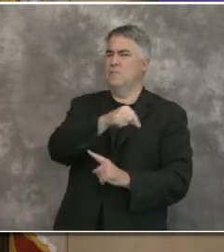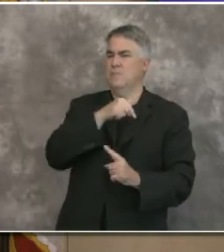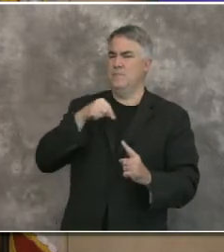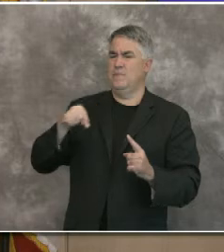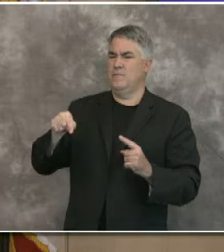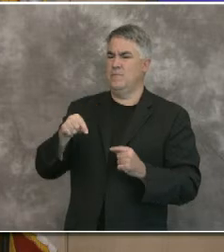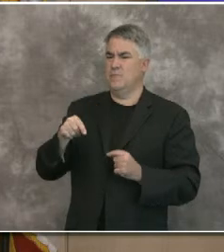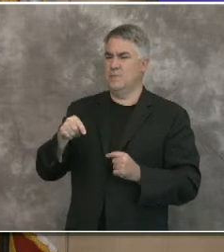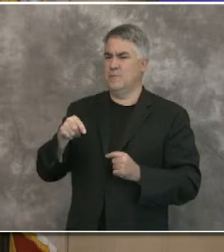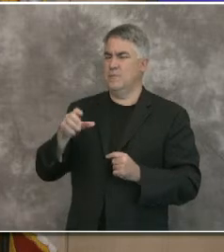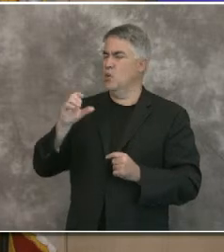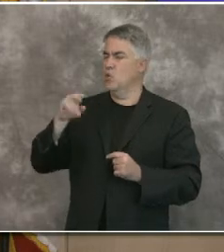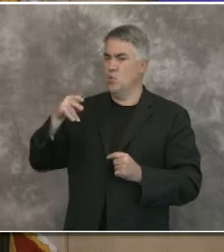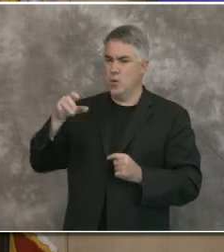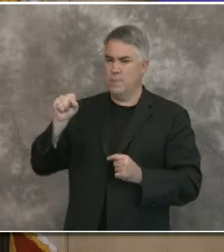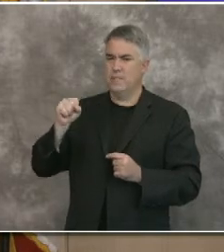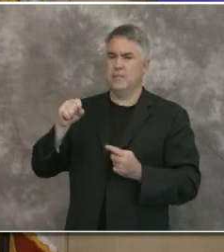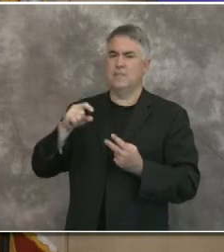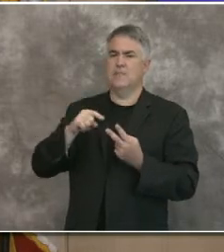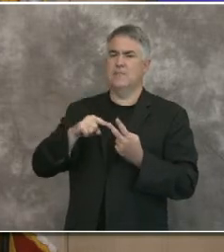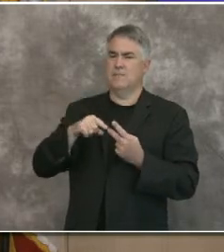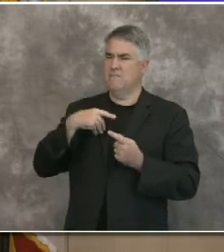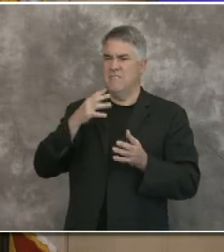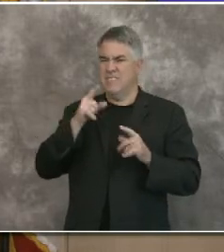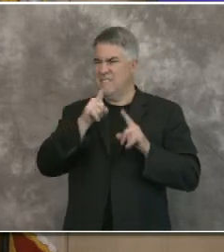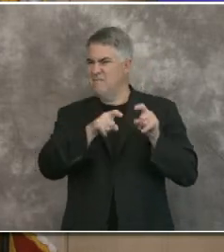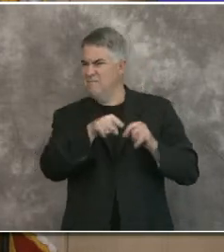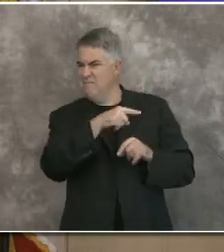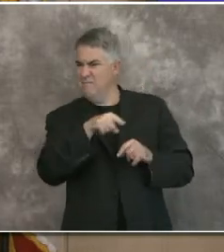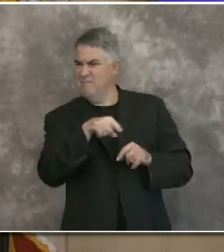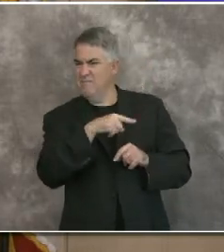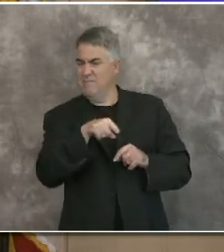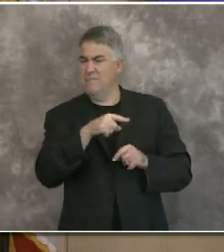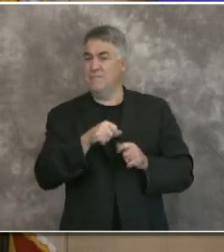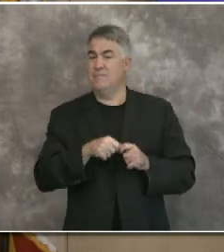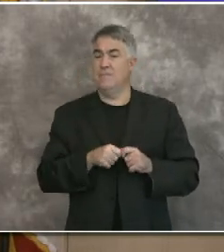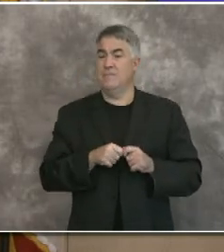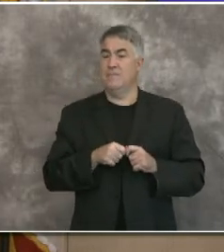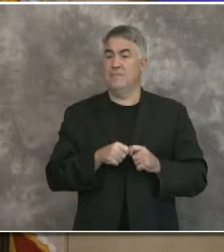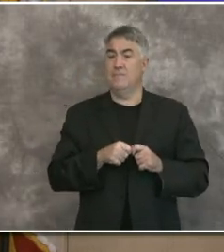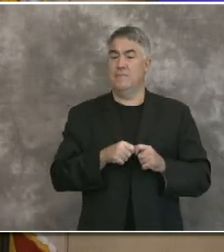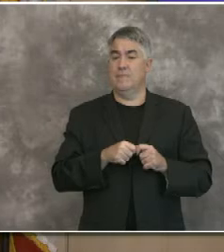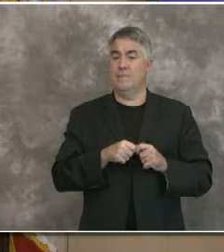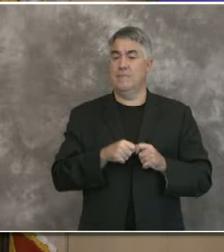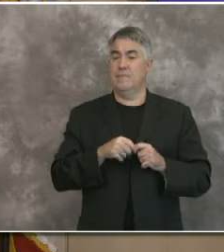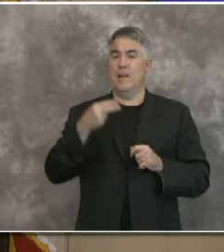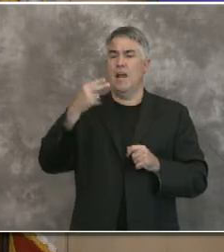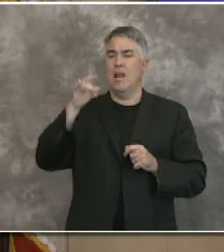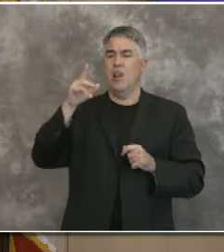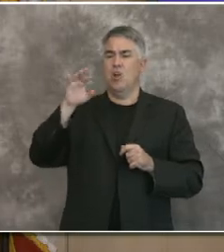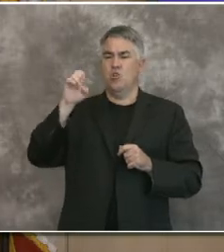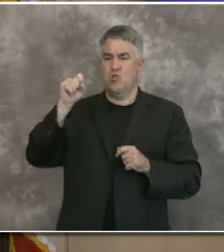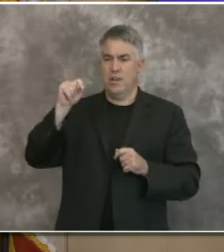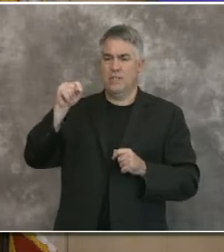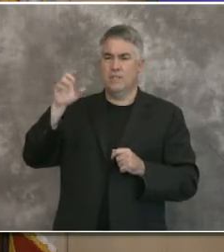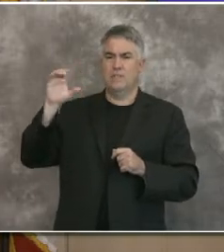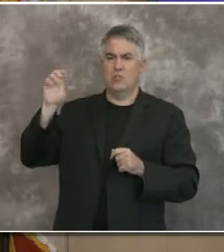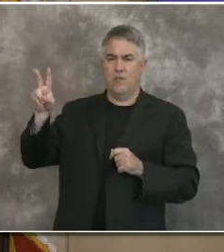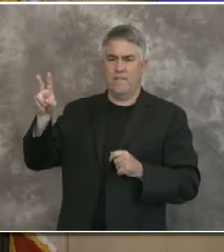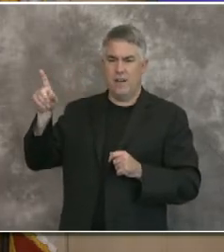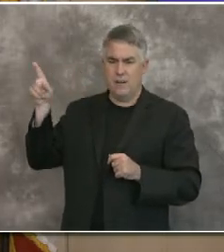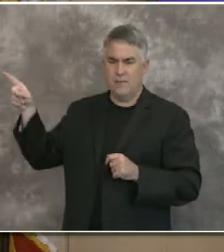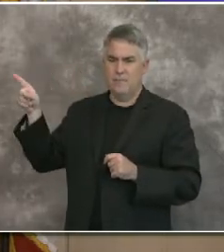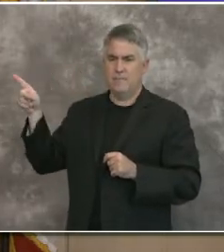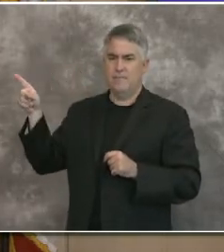a little earlier. They said their two Mercy campuses in Hillcrest and Chula Vista have hit the